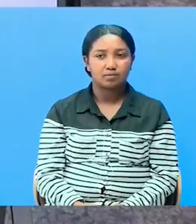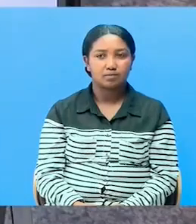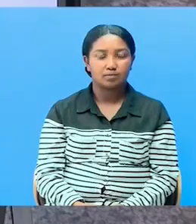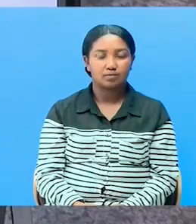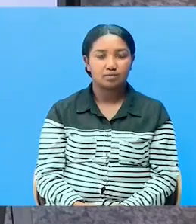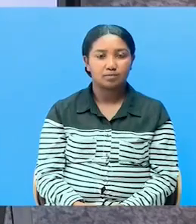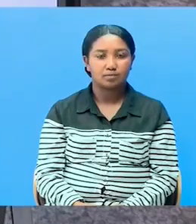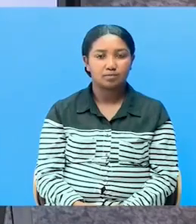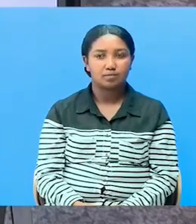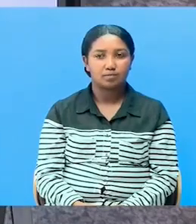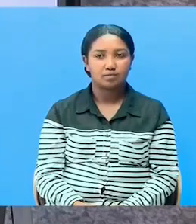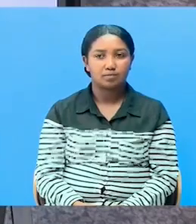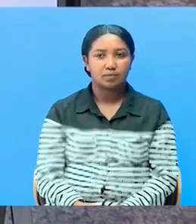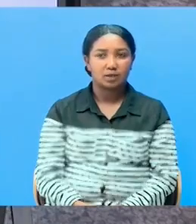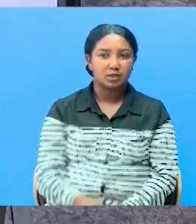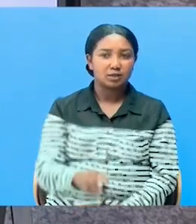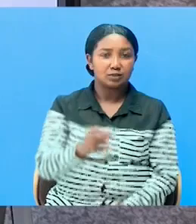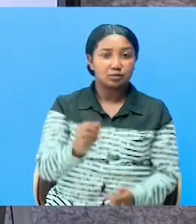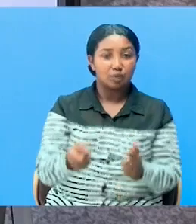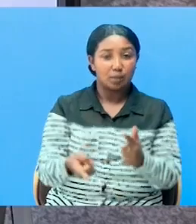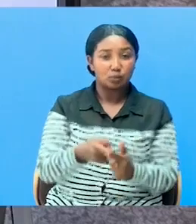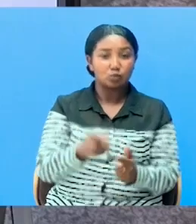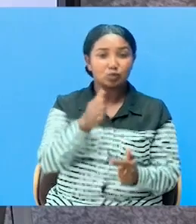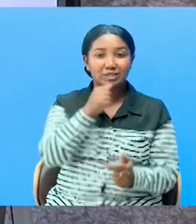Number 3.